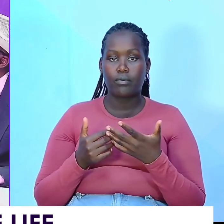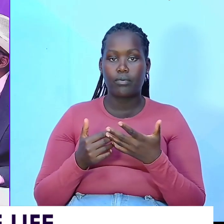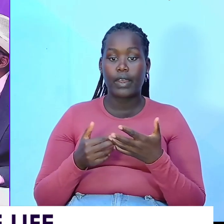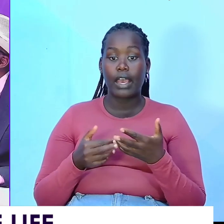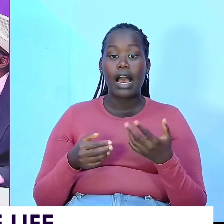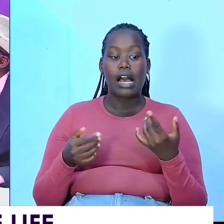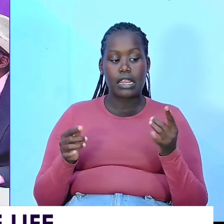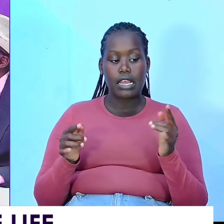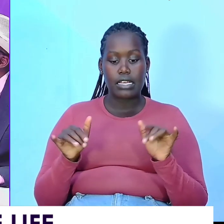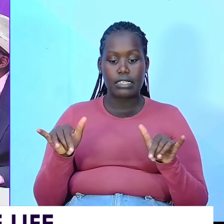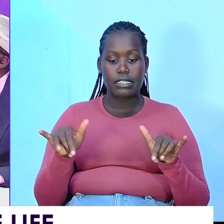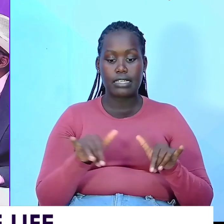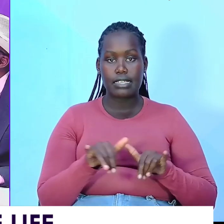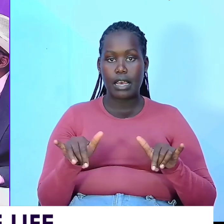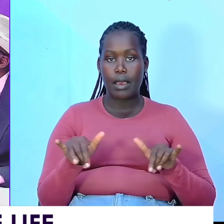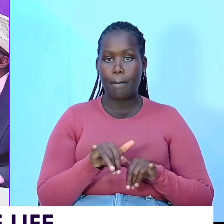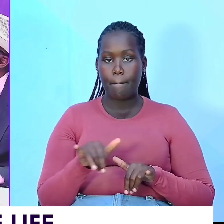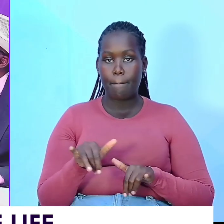Yeah.